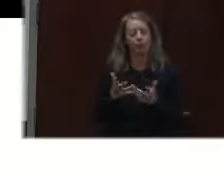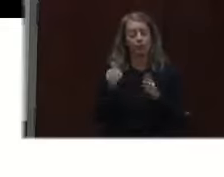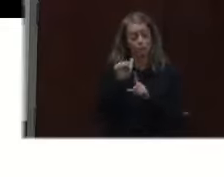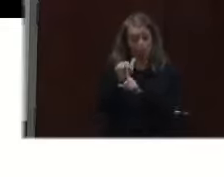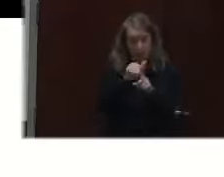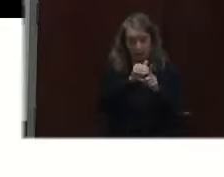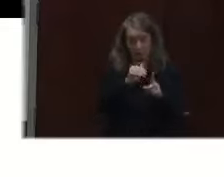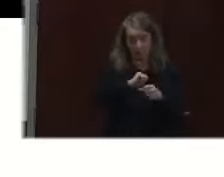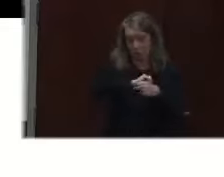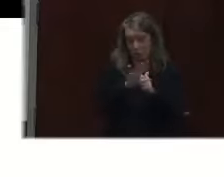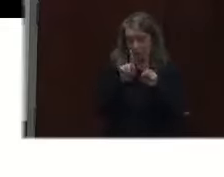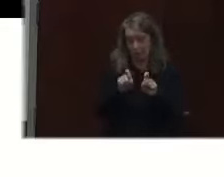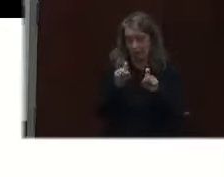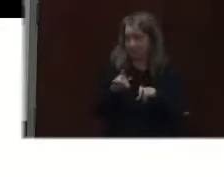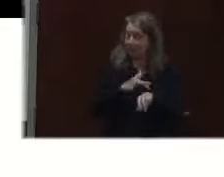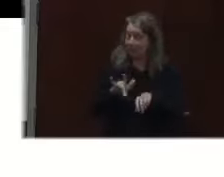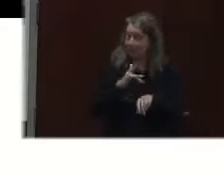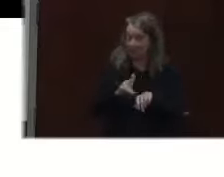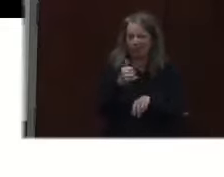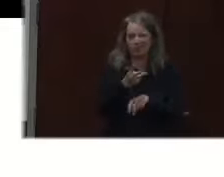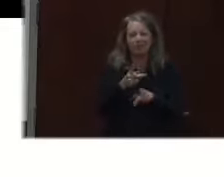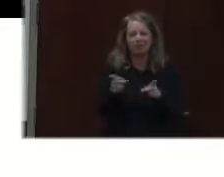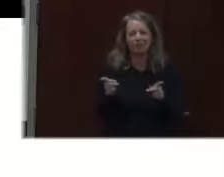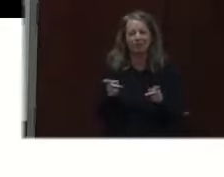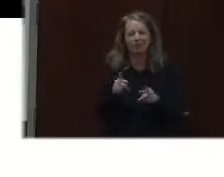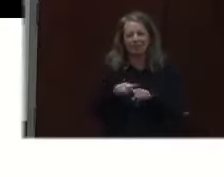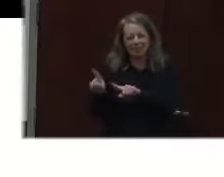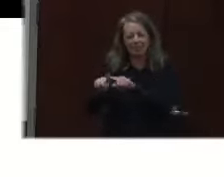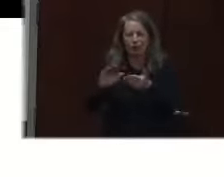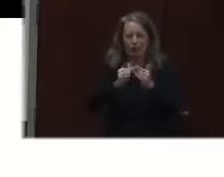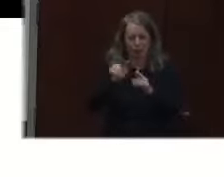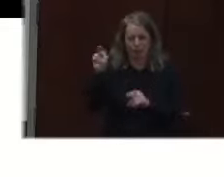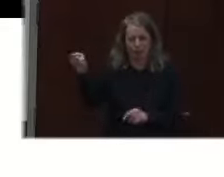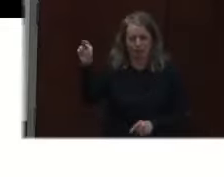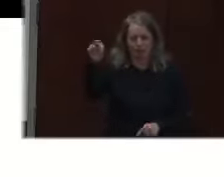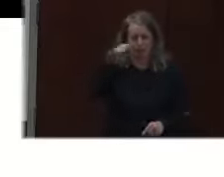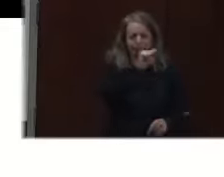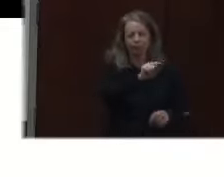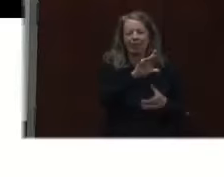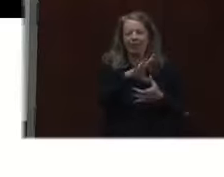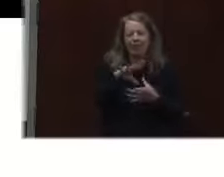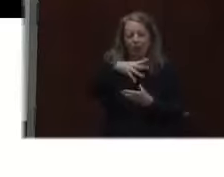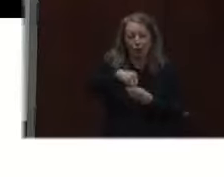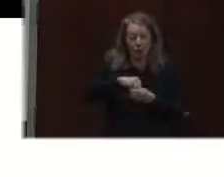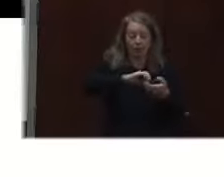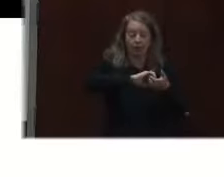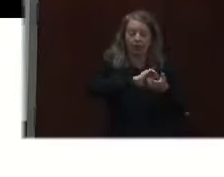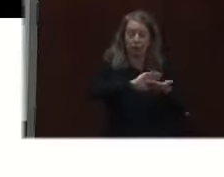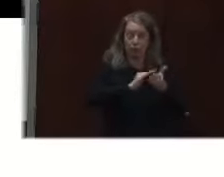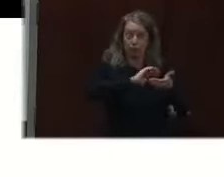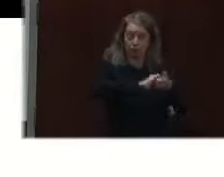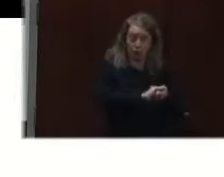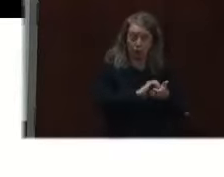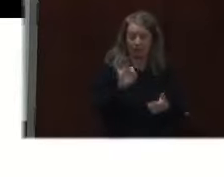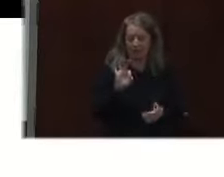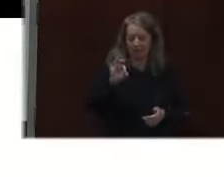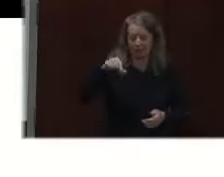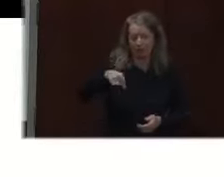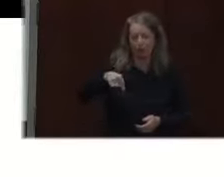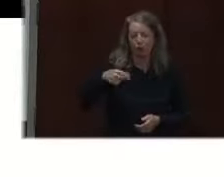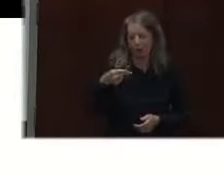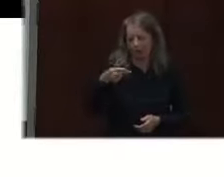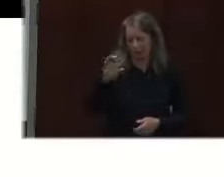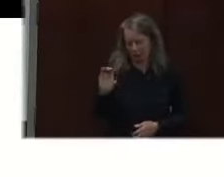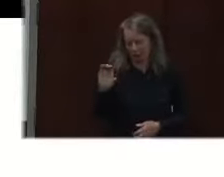testing is available at several different community sites, including community partners like our FQHCs, our urgent cares,